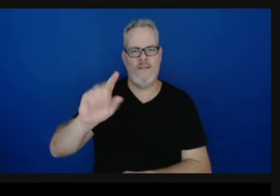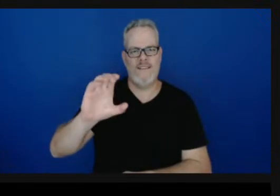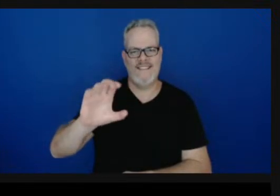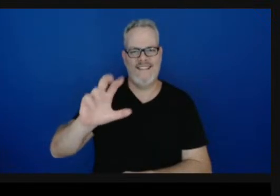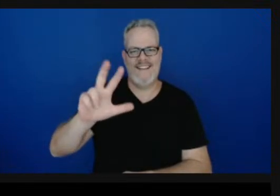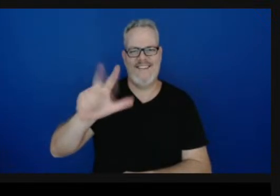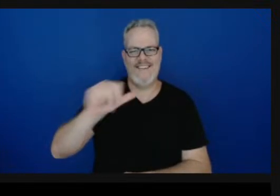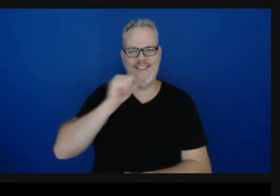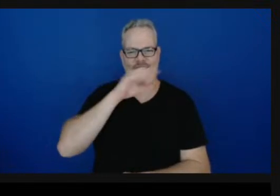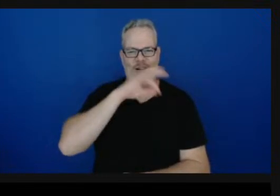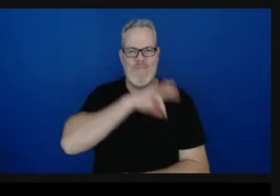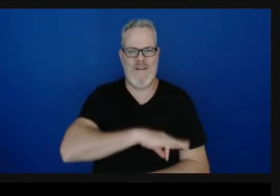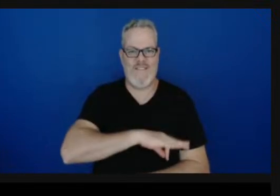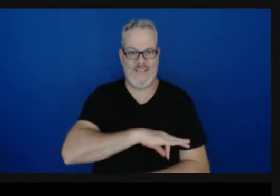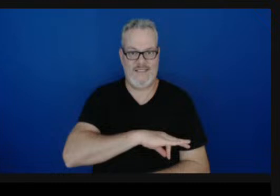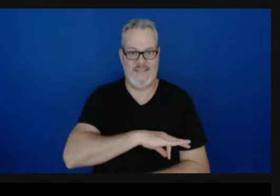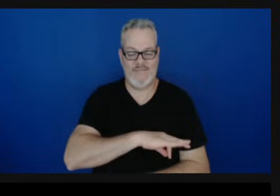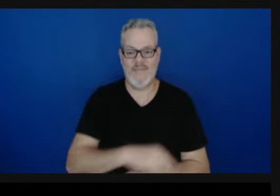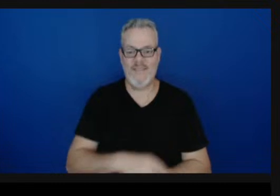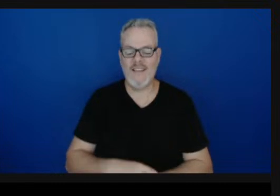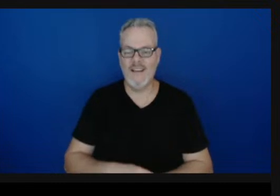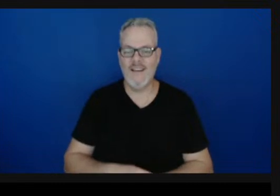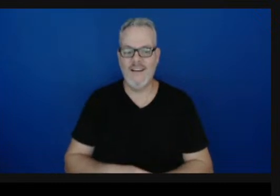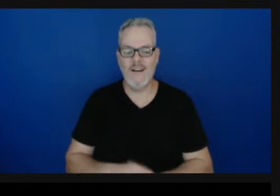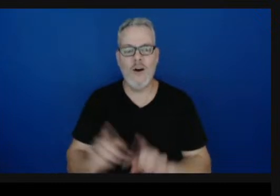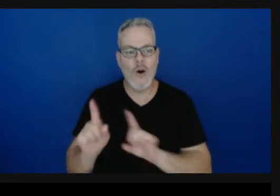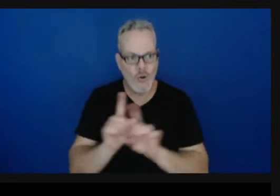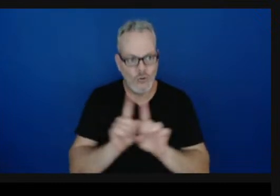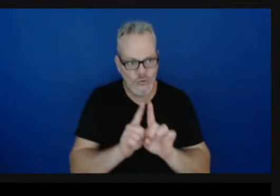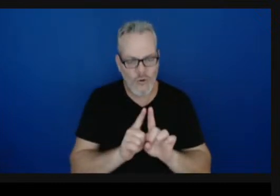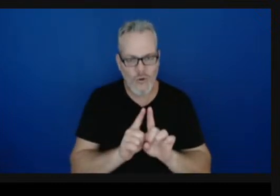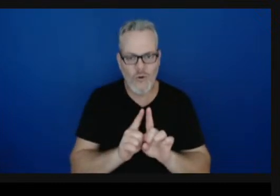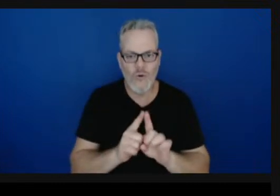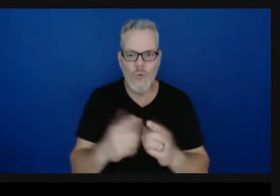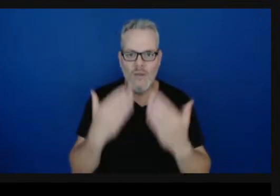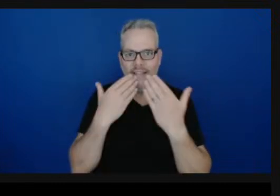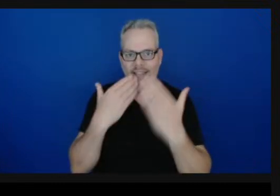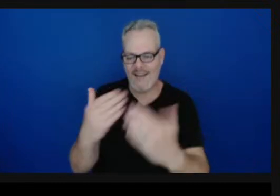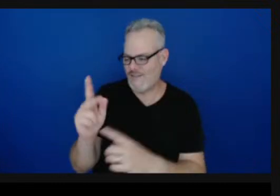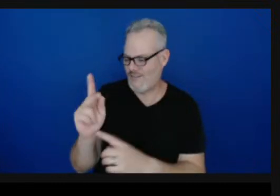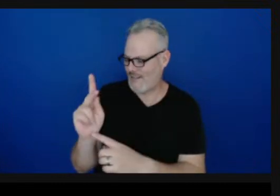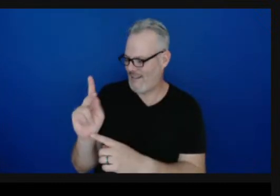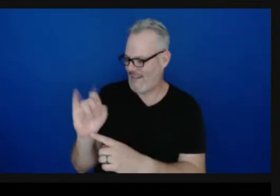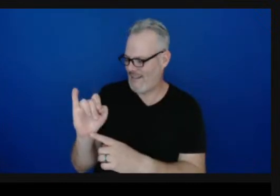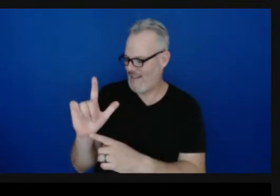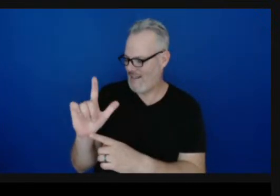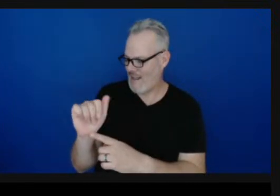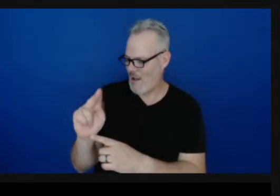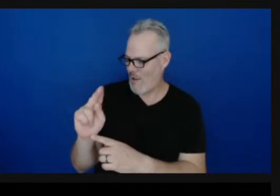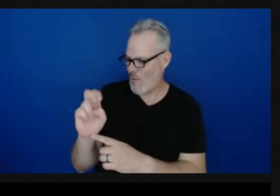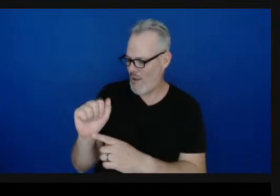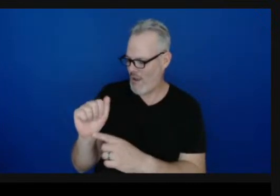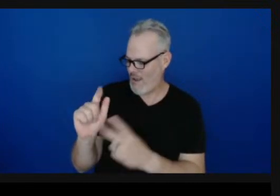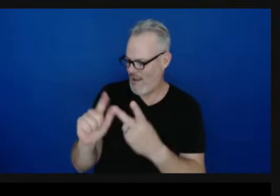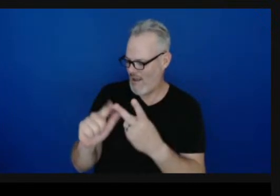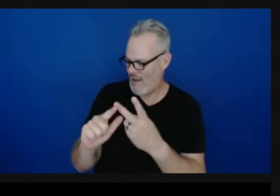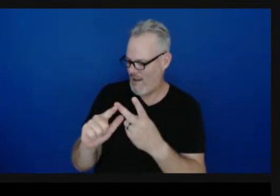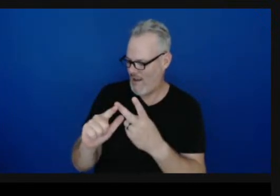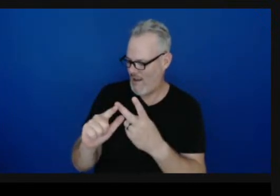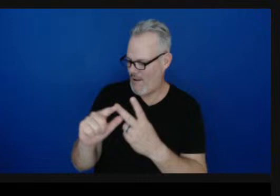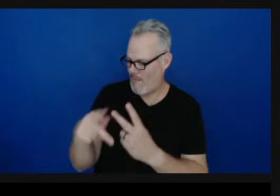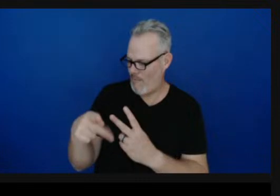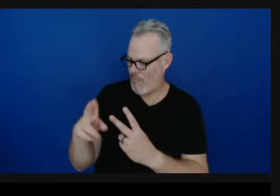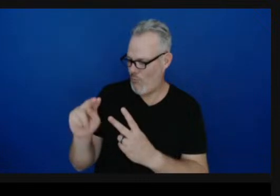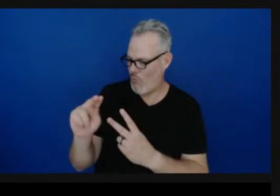And with that, we'd like to thank also the Kilauea Recovery Grants and the Puna Strong Grants from the County of